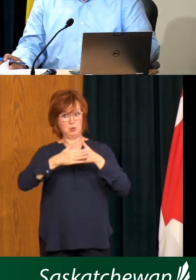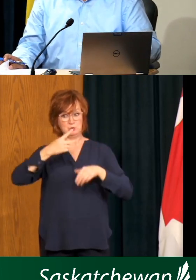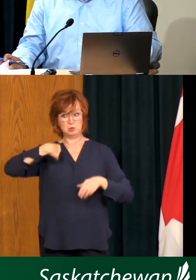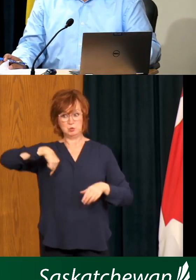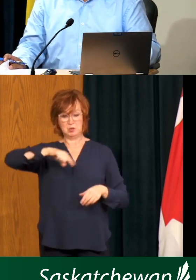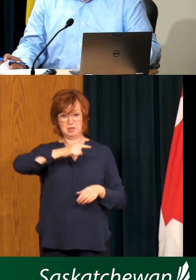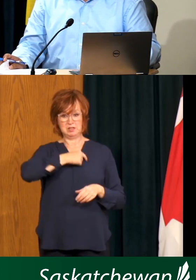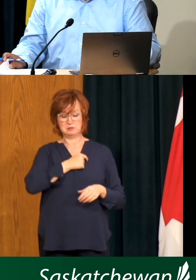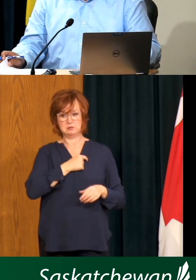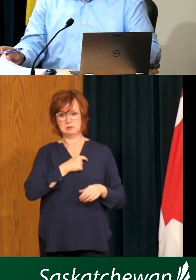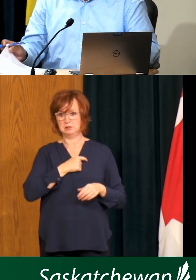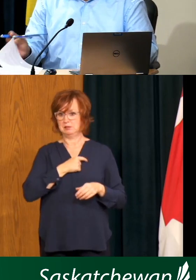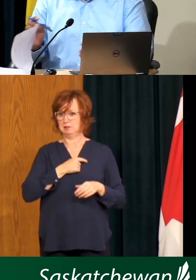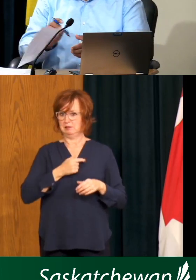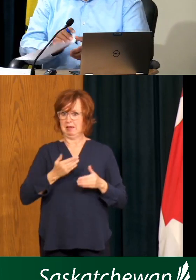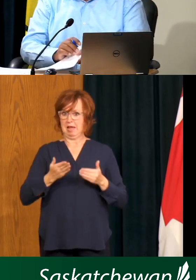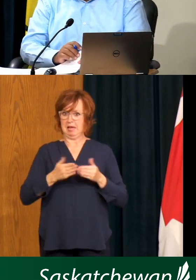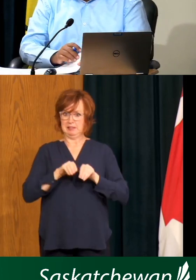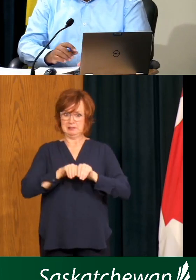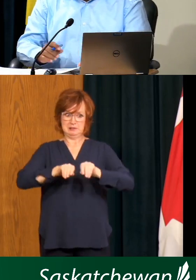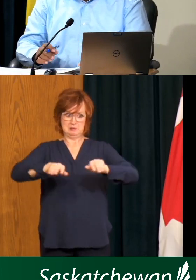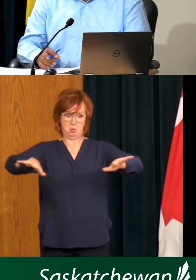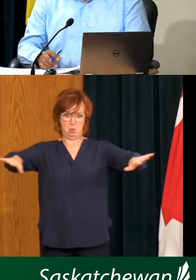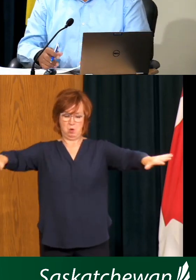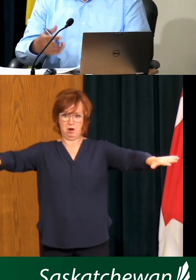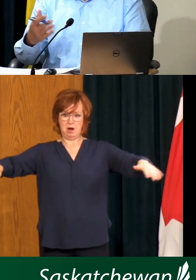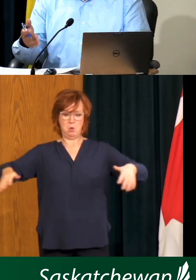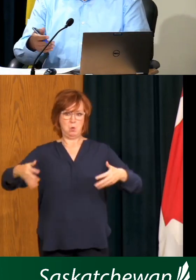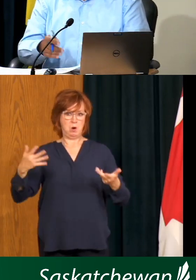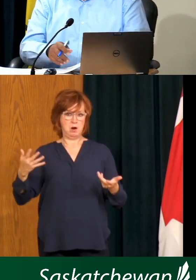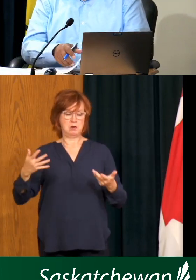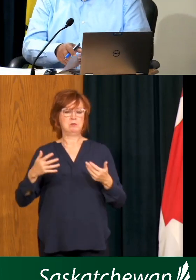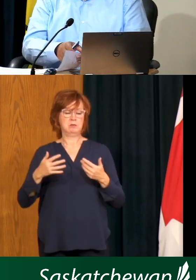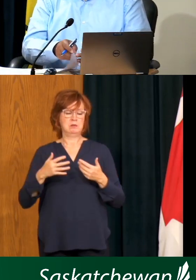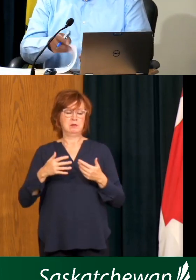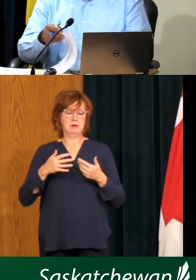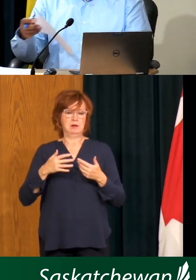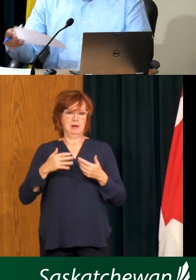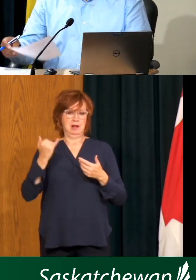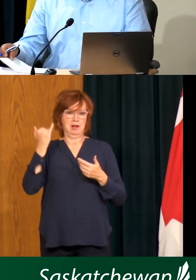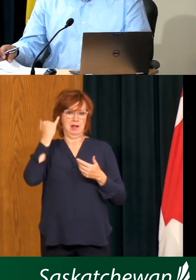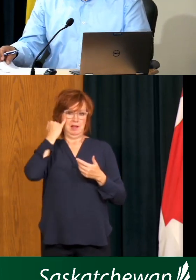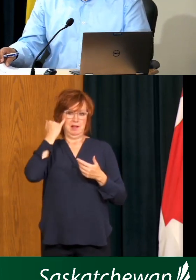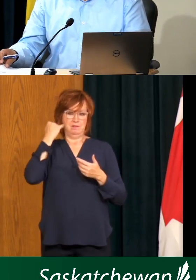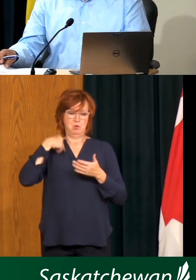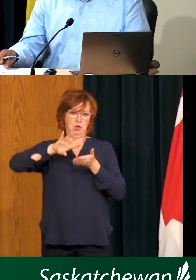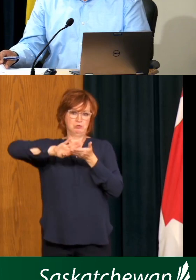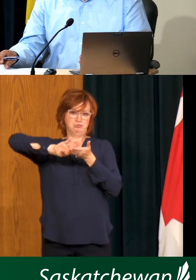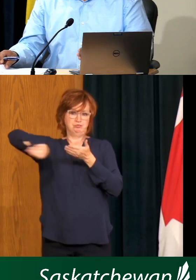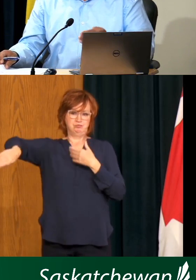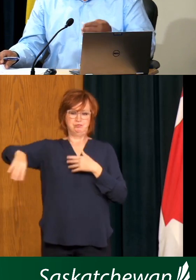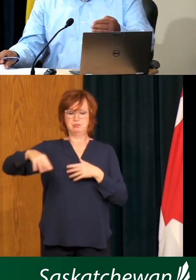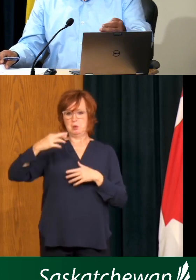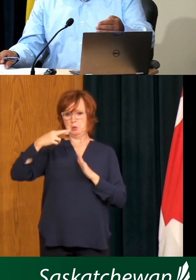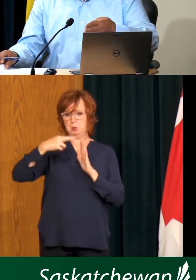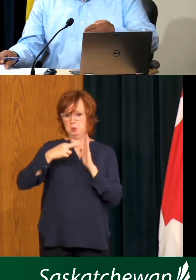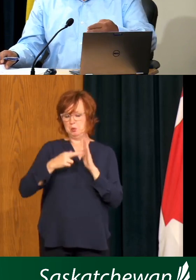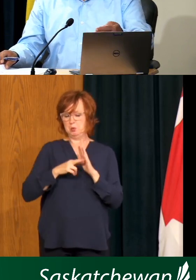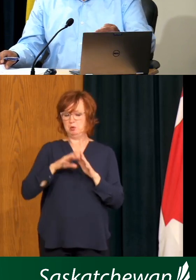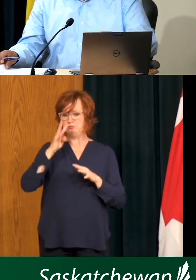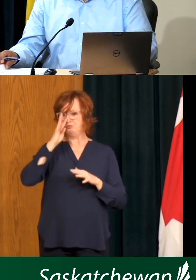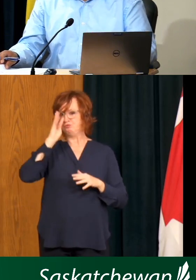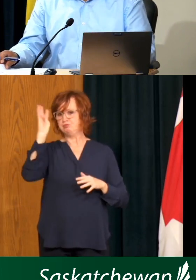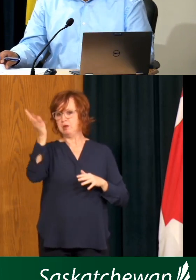social distancing, practicing all the things we have been practicing, and towards the fall again, being especially conscious of